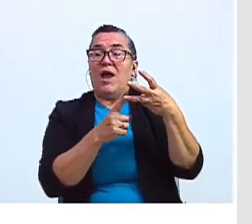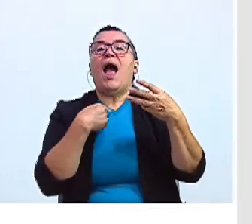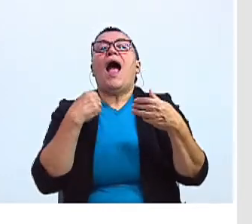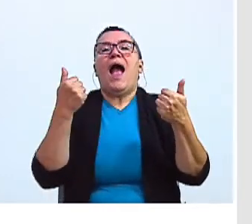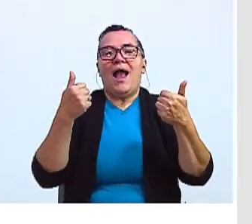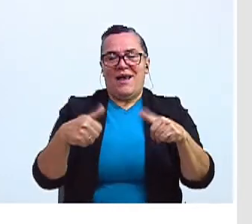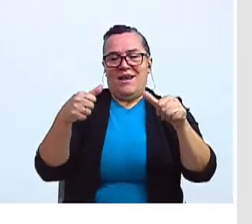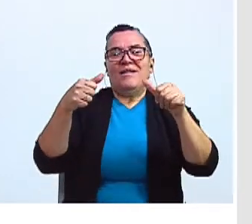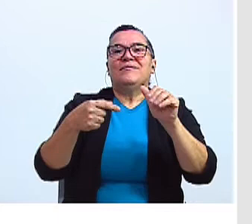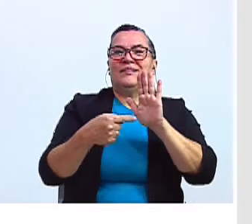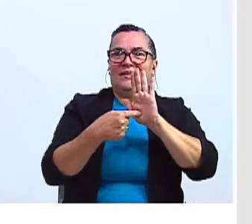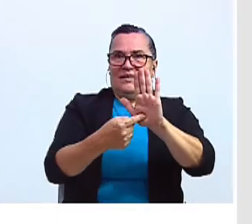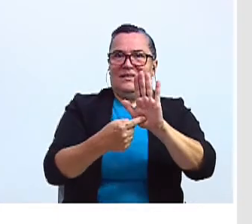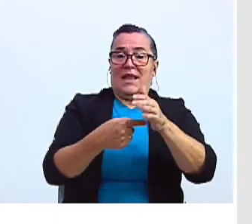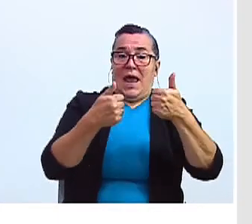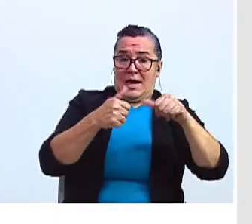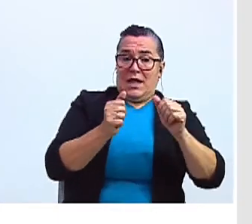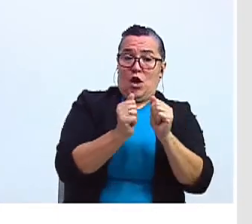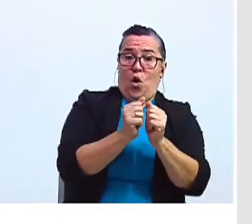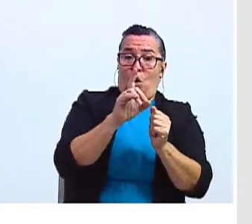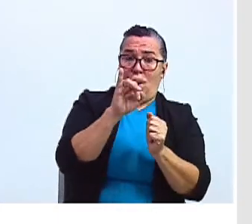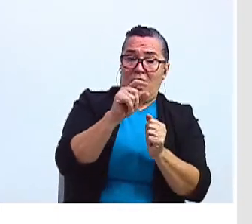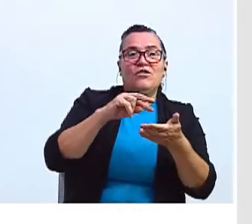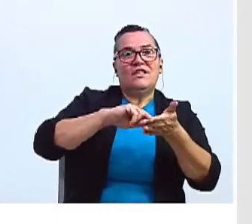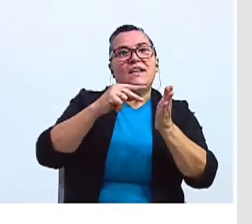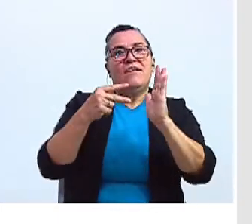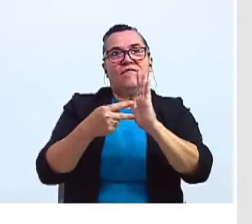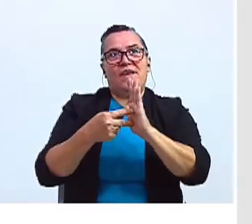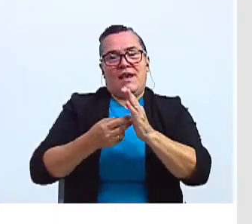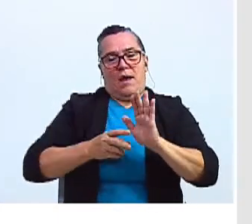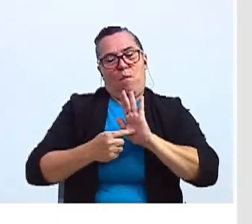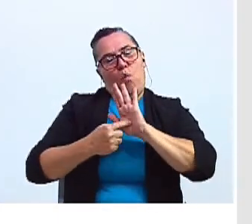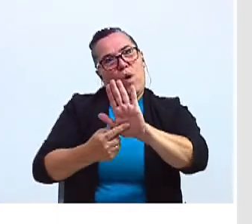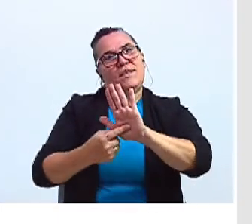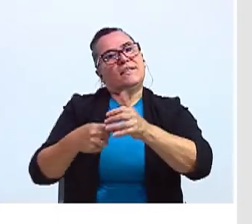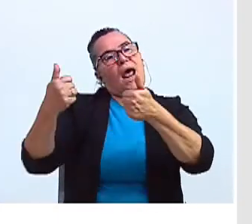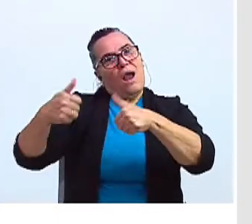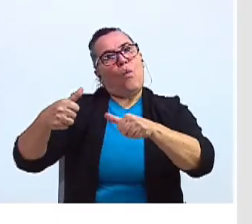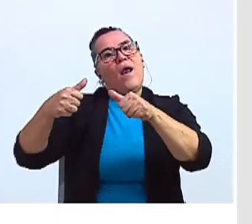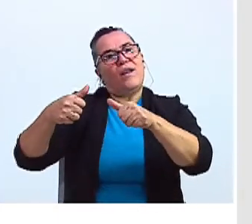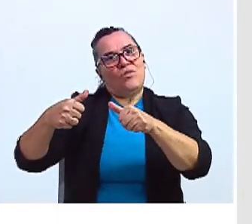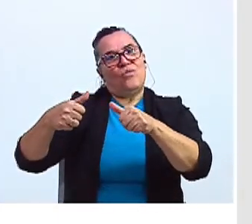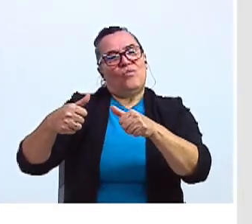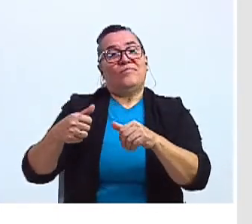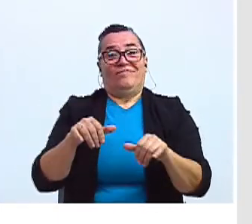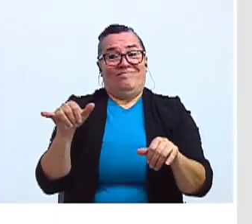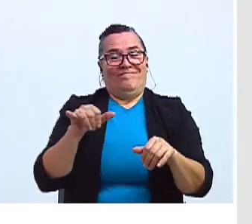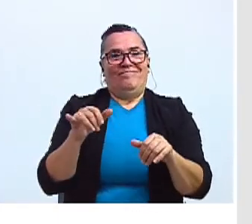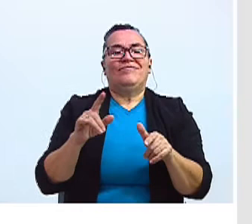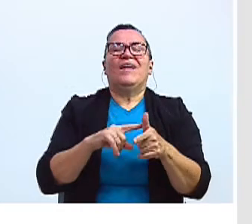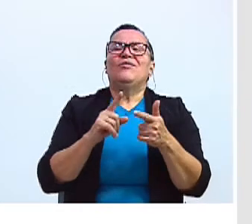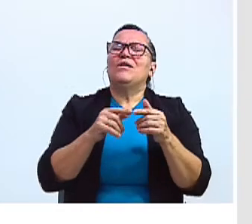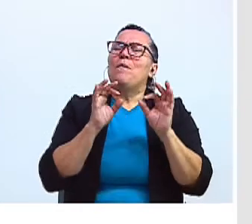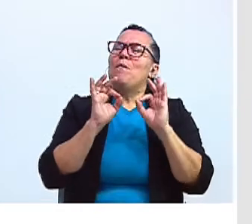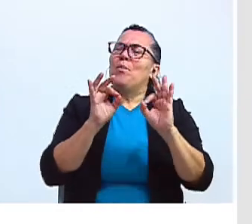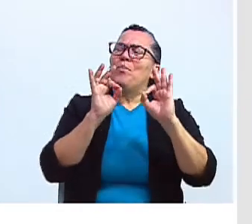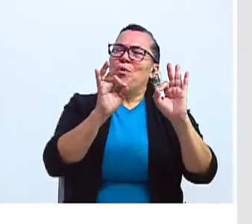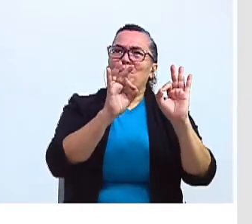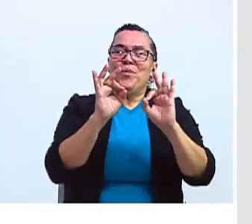agree with Carlos that that it shows agreement. Okay, very, very